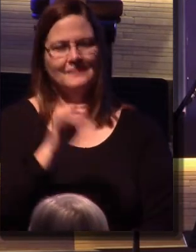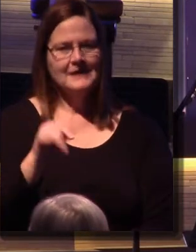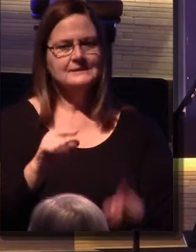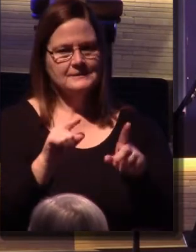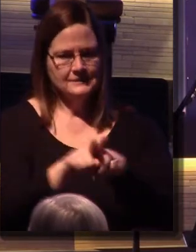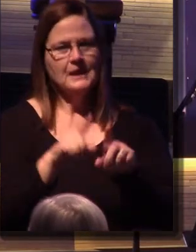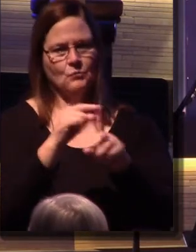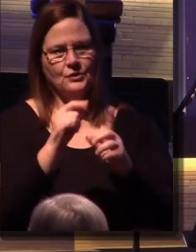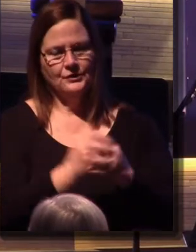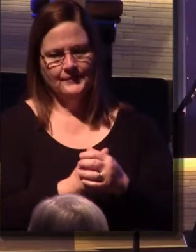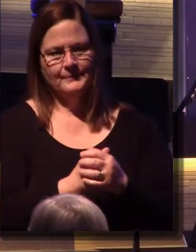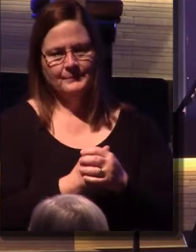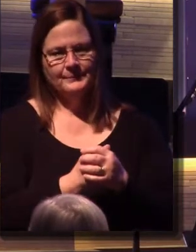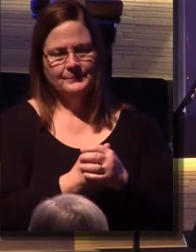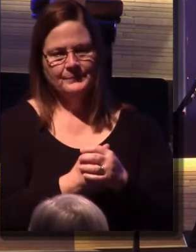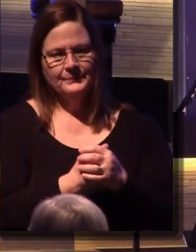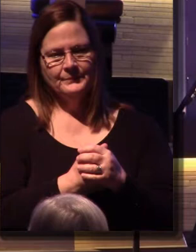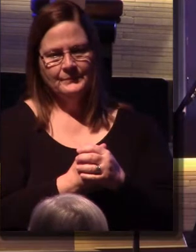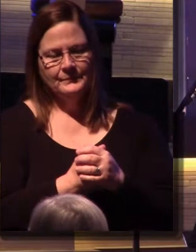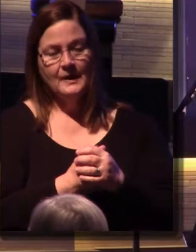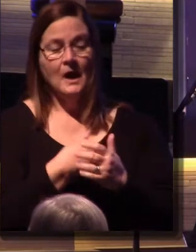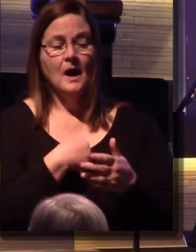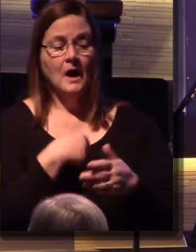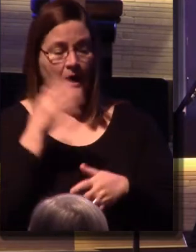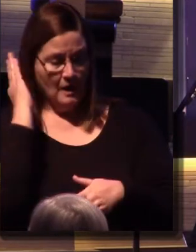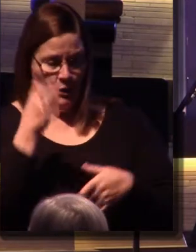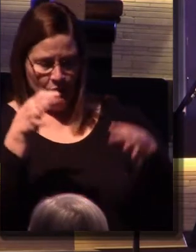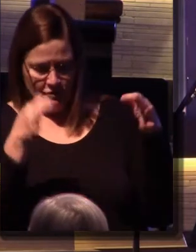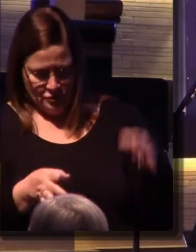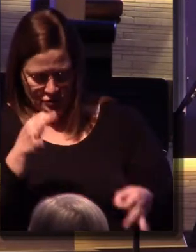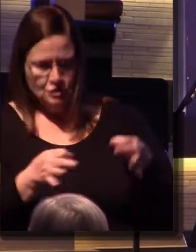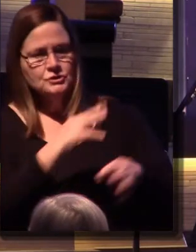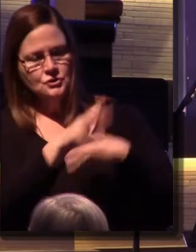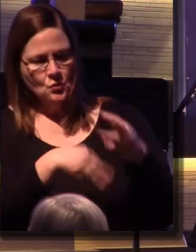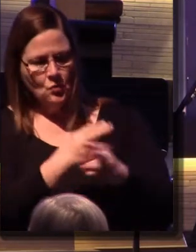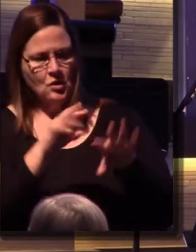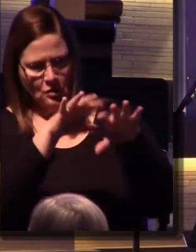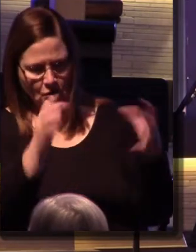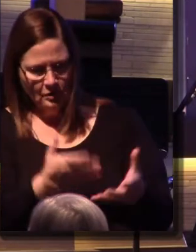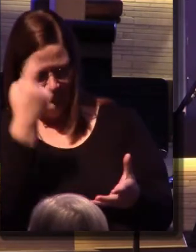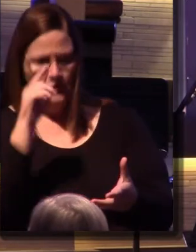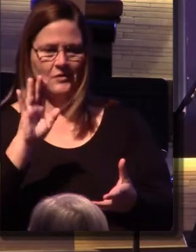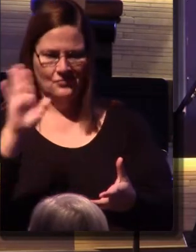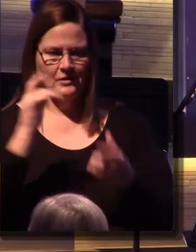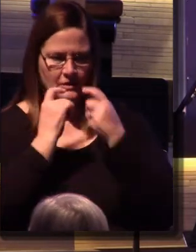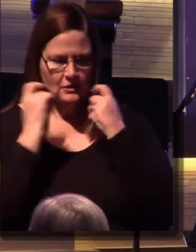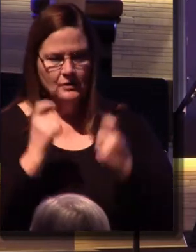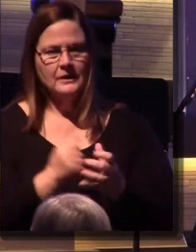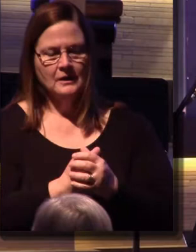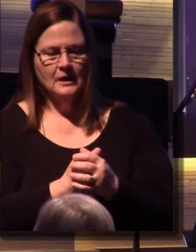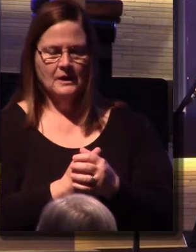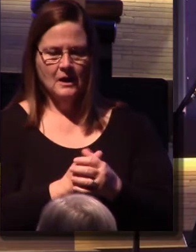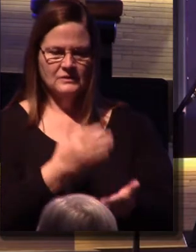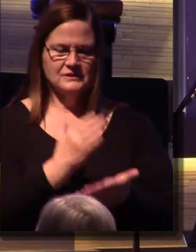In it. That's the same word that it's used here. It says, so I will judge the world for their iniquity, and I will put